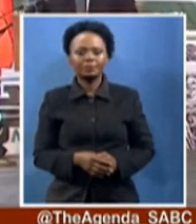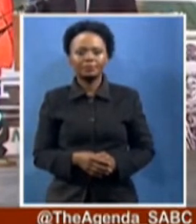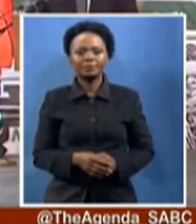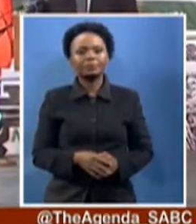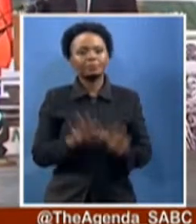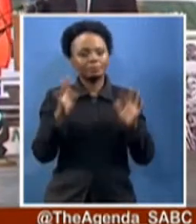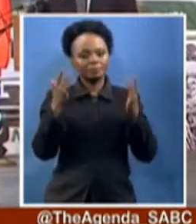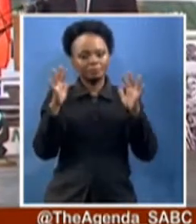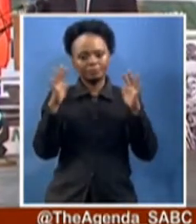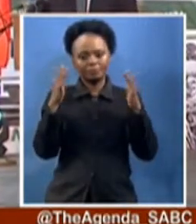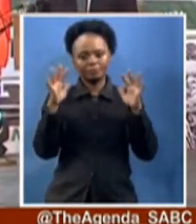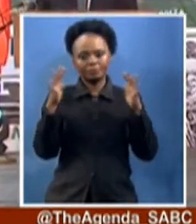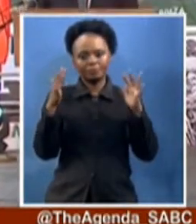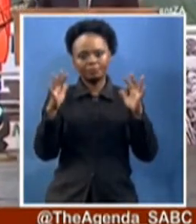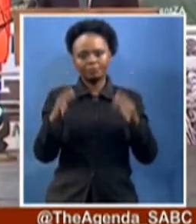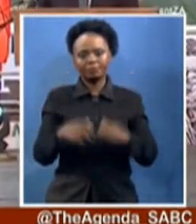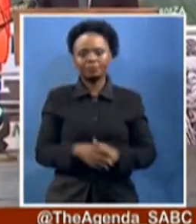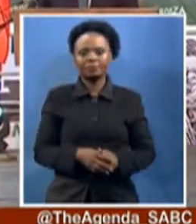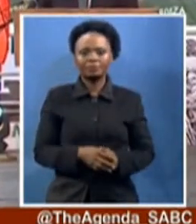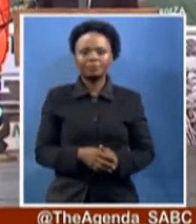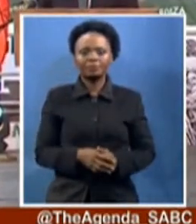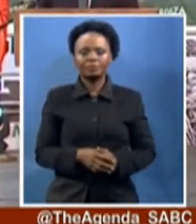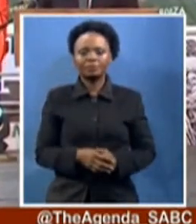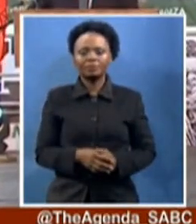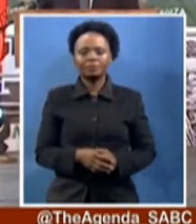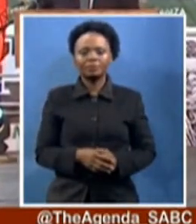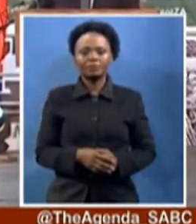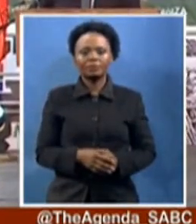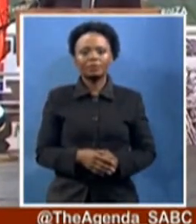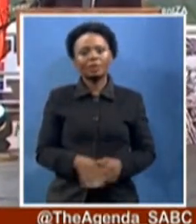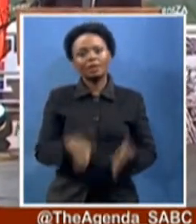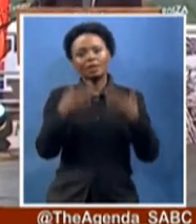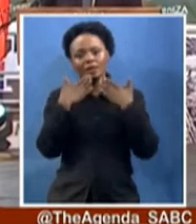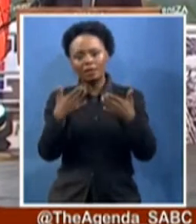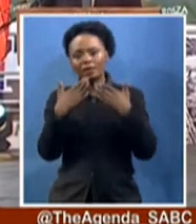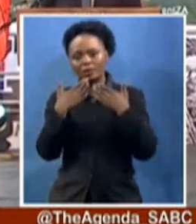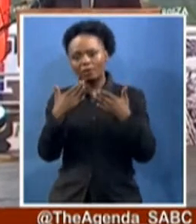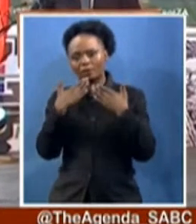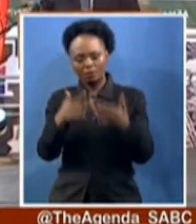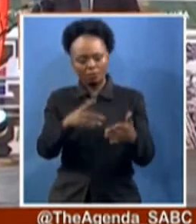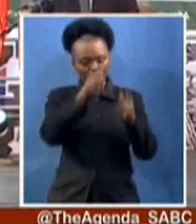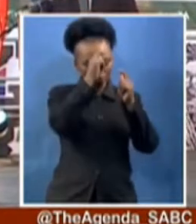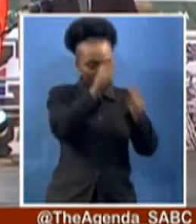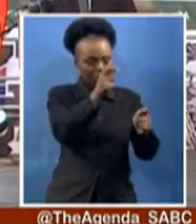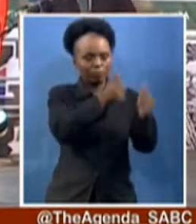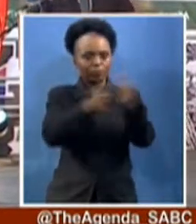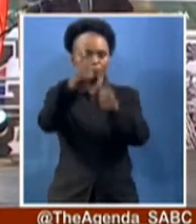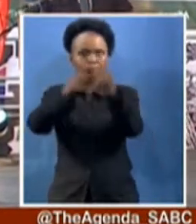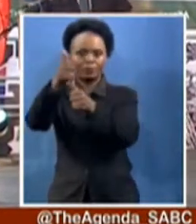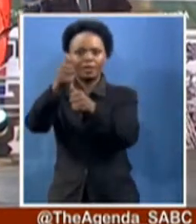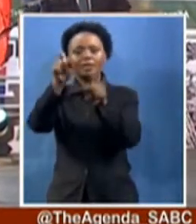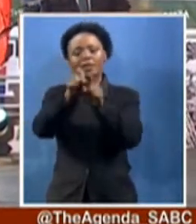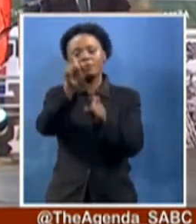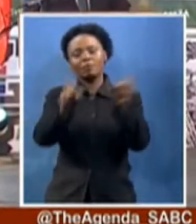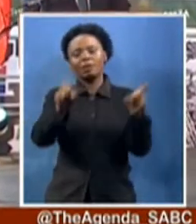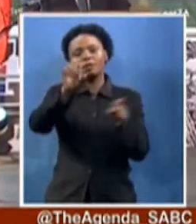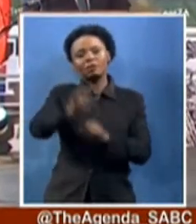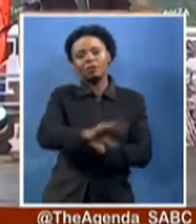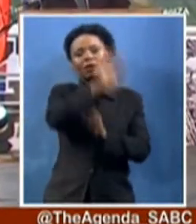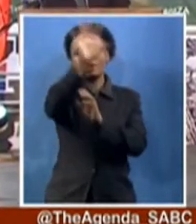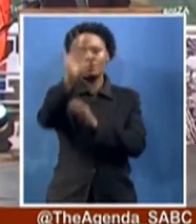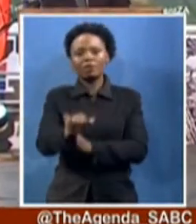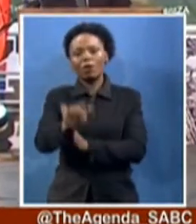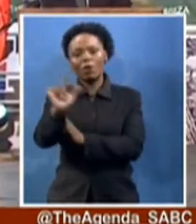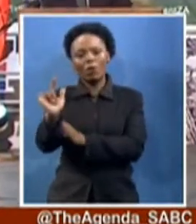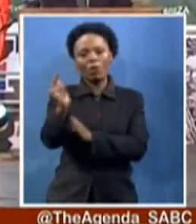We thank His Excellency and other fellow South Africans, all of them, that you worked with